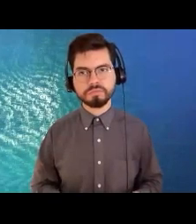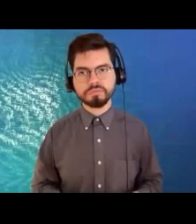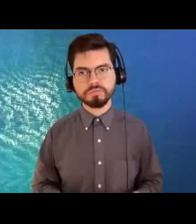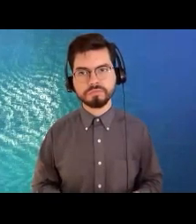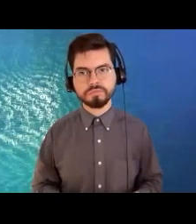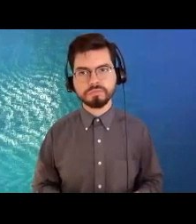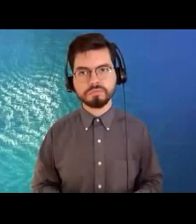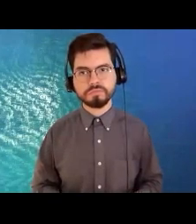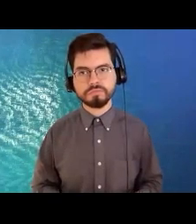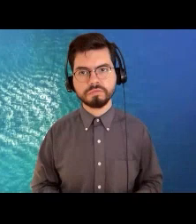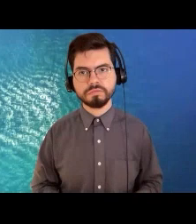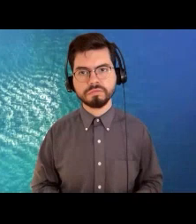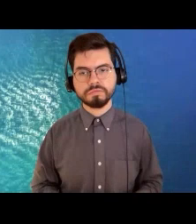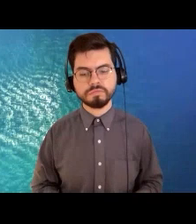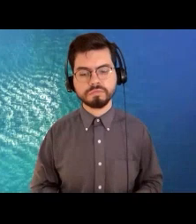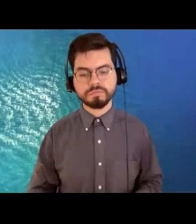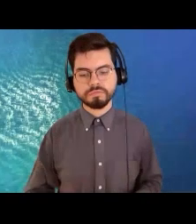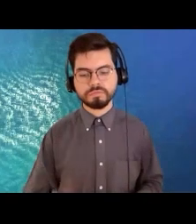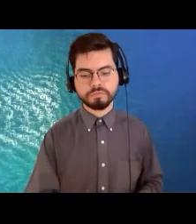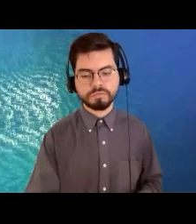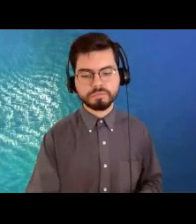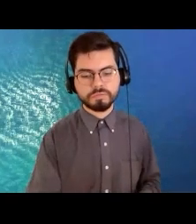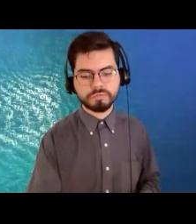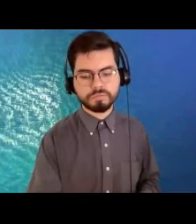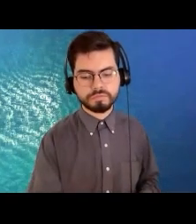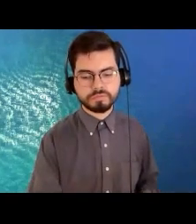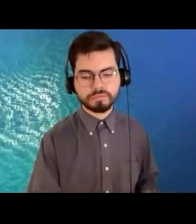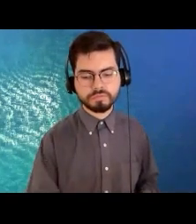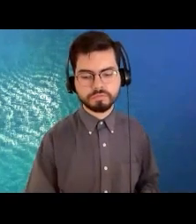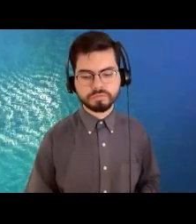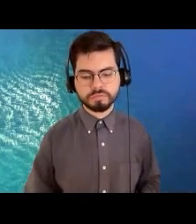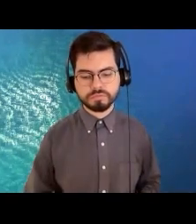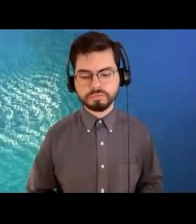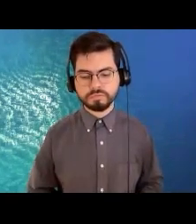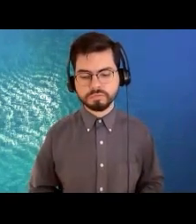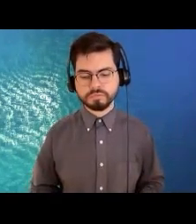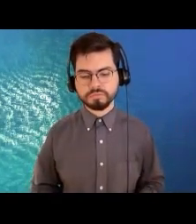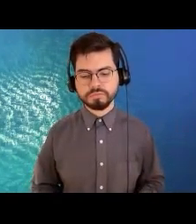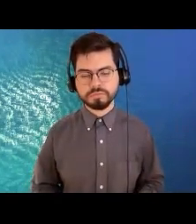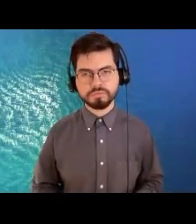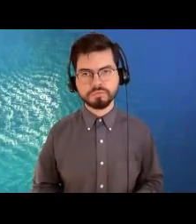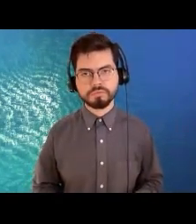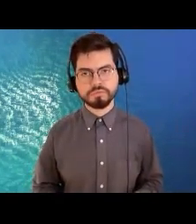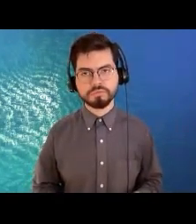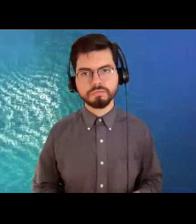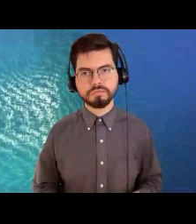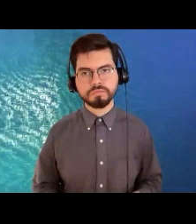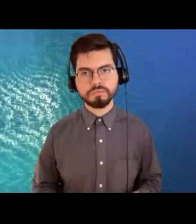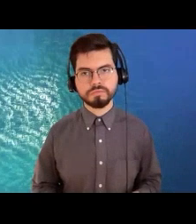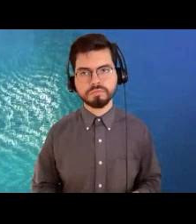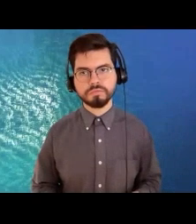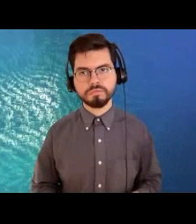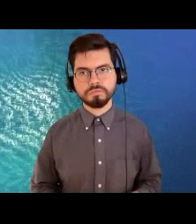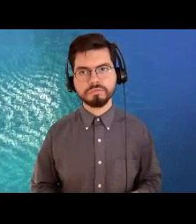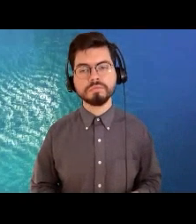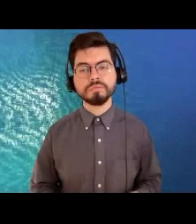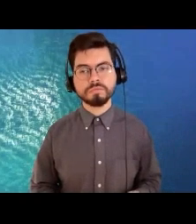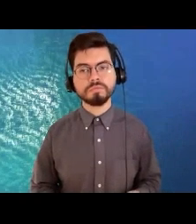Park have 800 numbers that you can call throughout the park. But, and